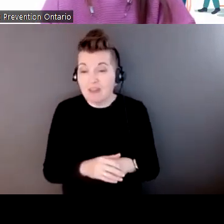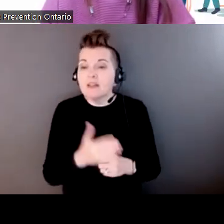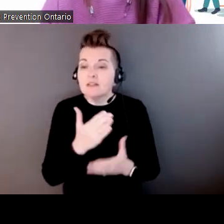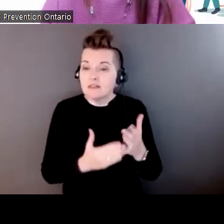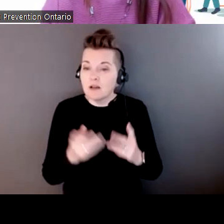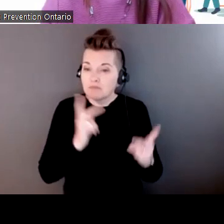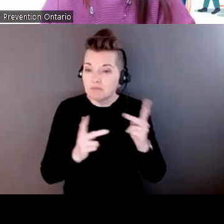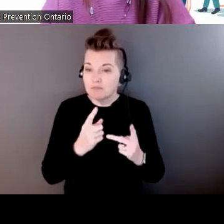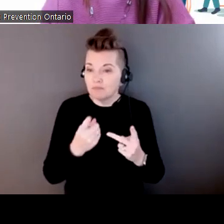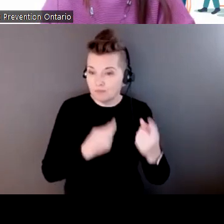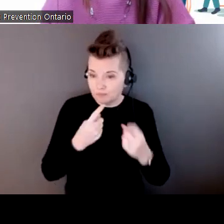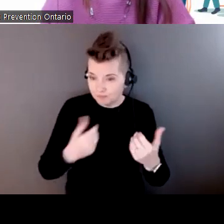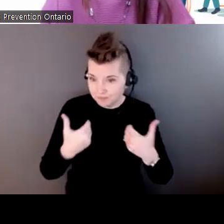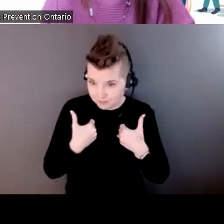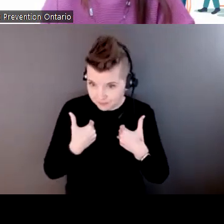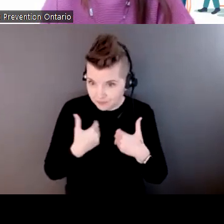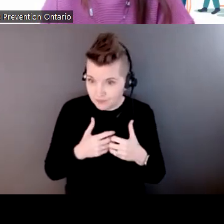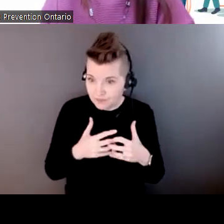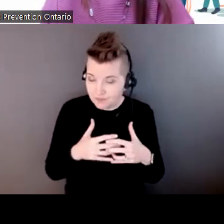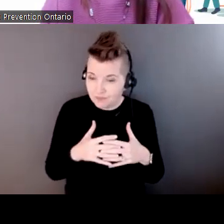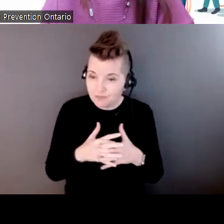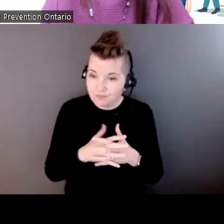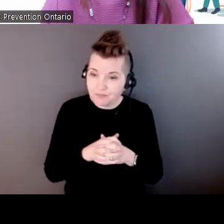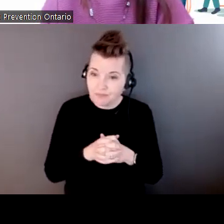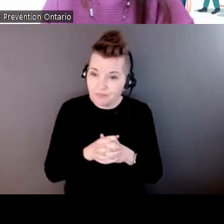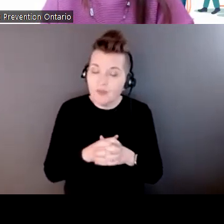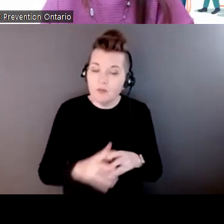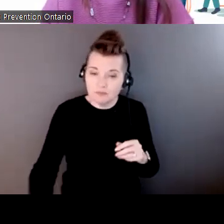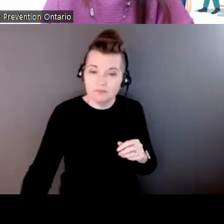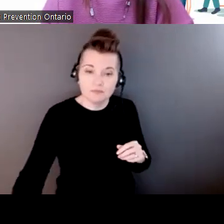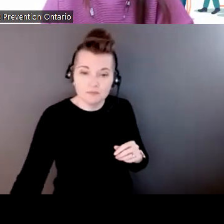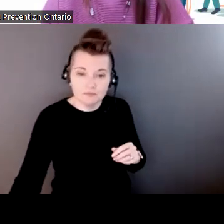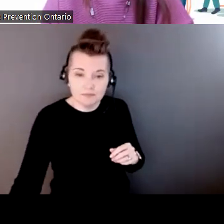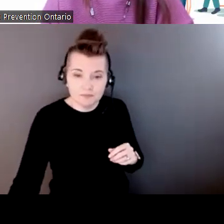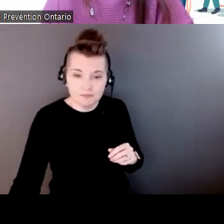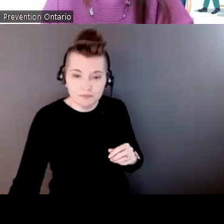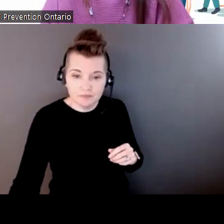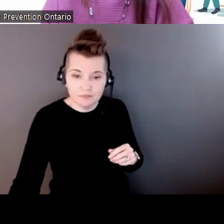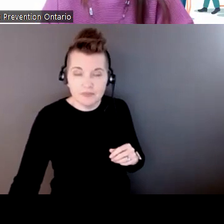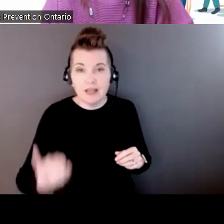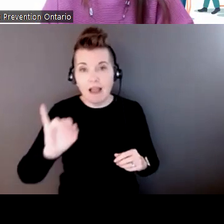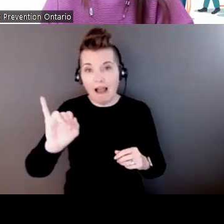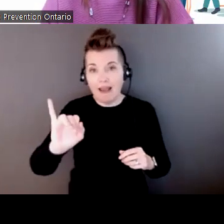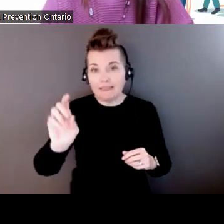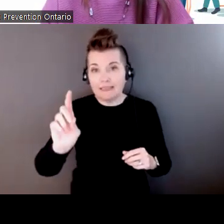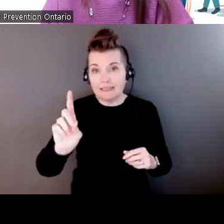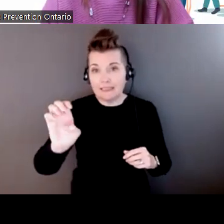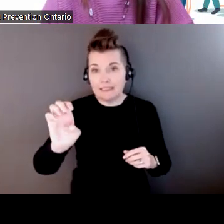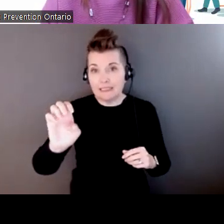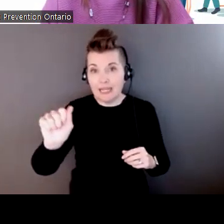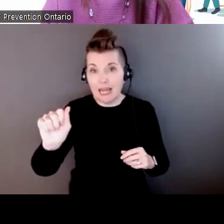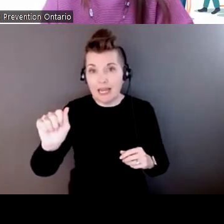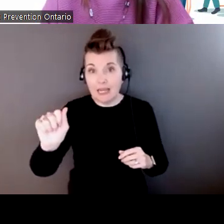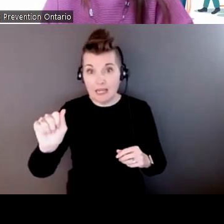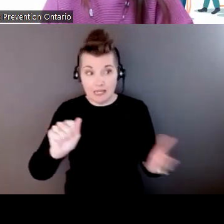now. So is a patient or resident at the table when the ideas tool is used, along the lines of